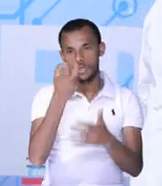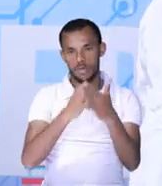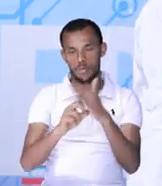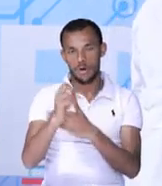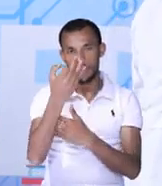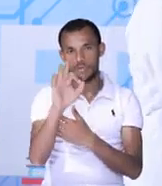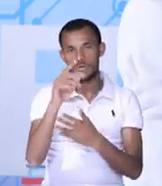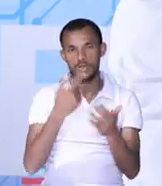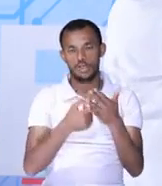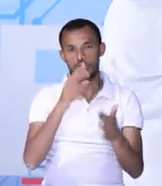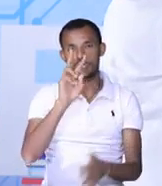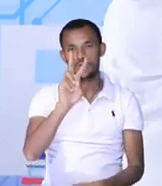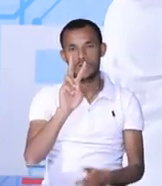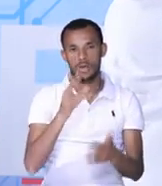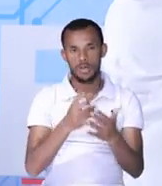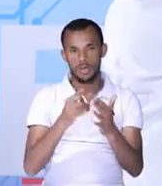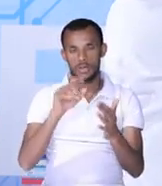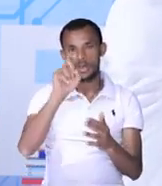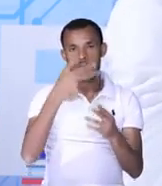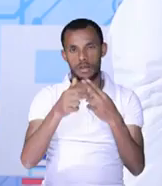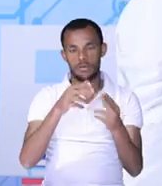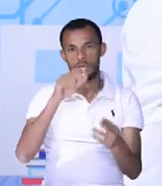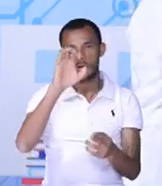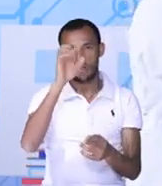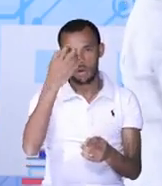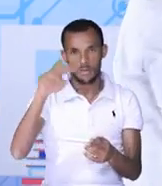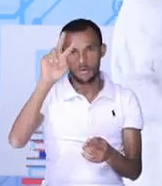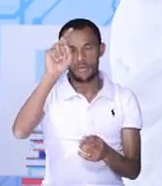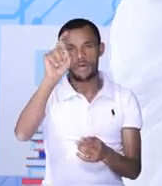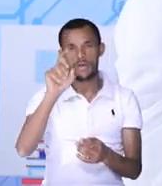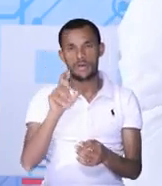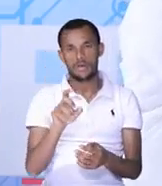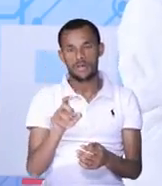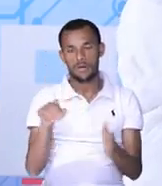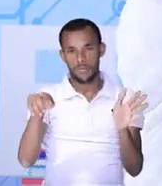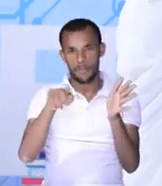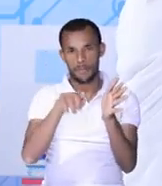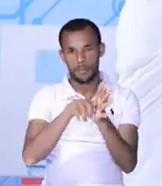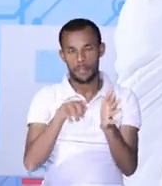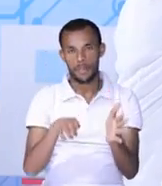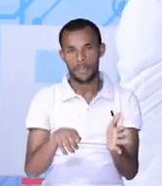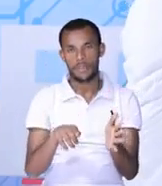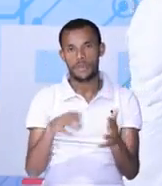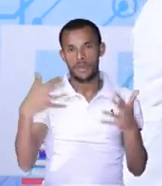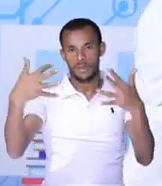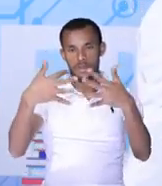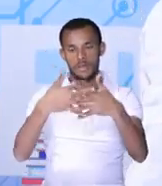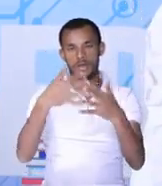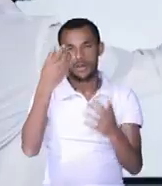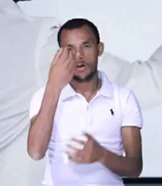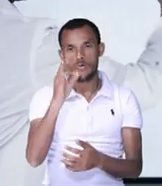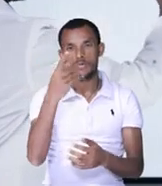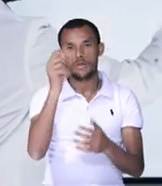of these two. Thus it is x times e raised to x, x times e raised to x, minus the integral